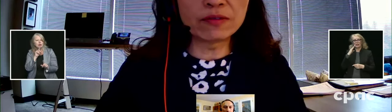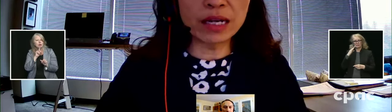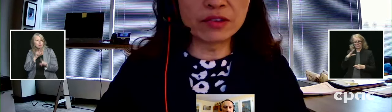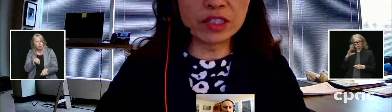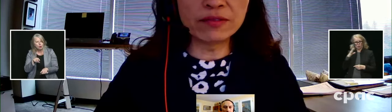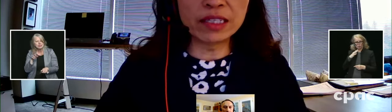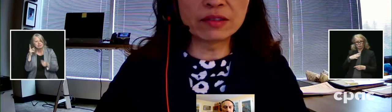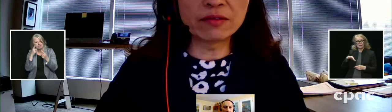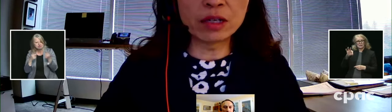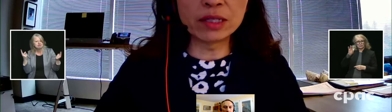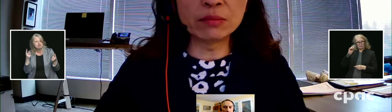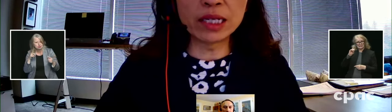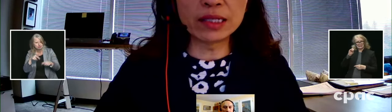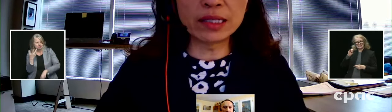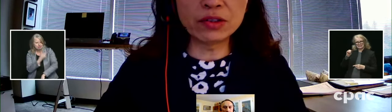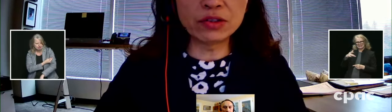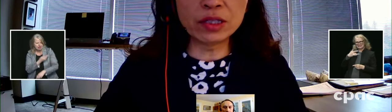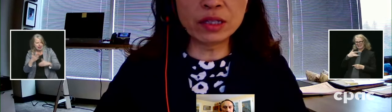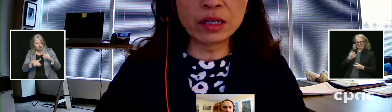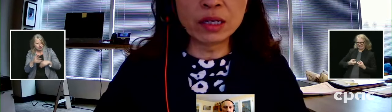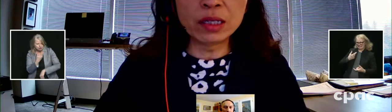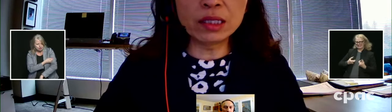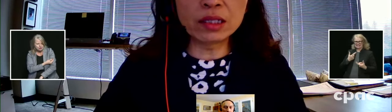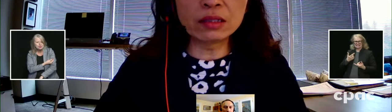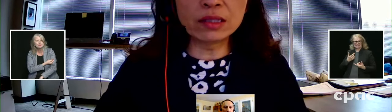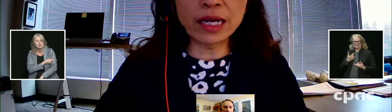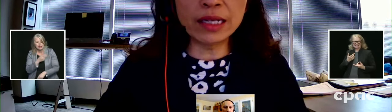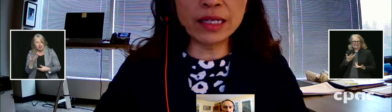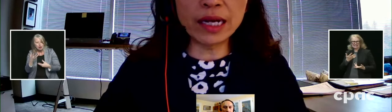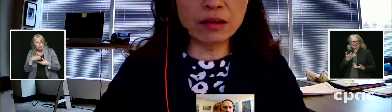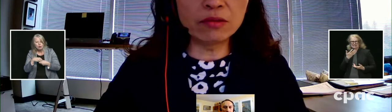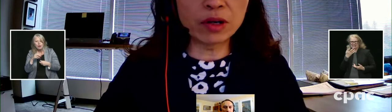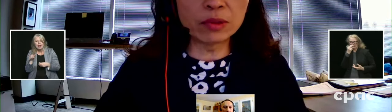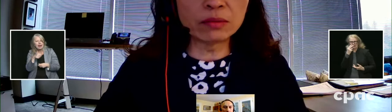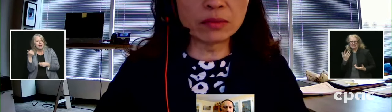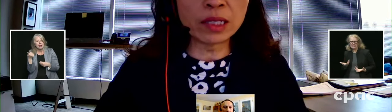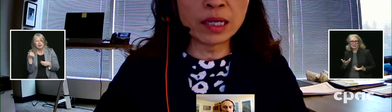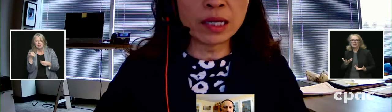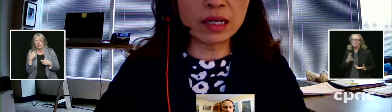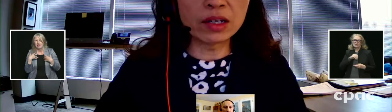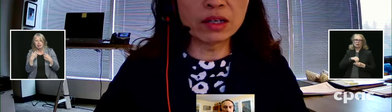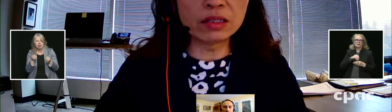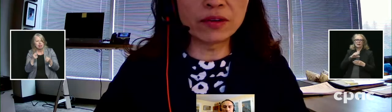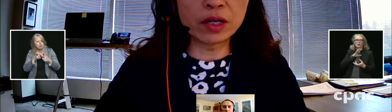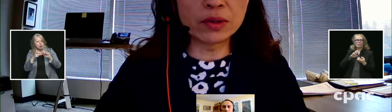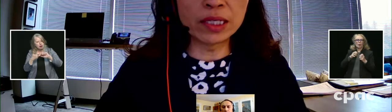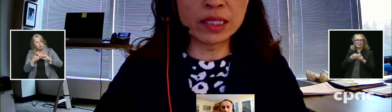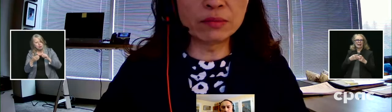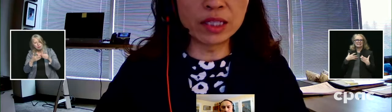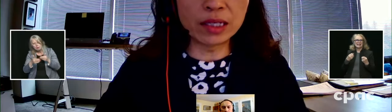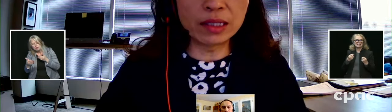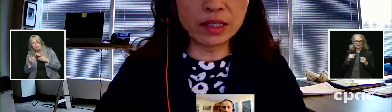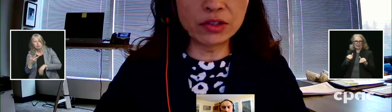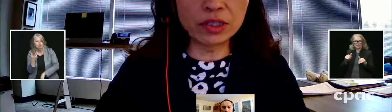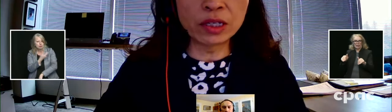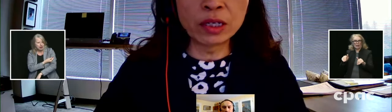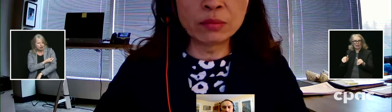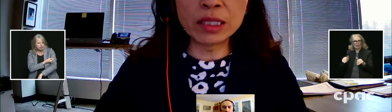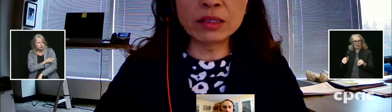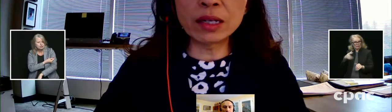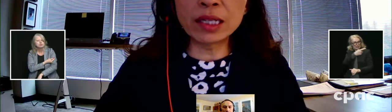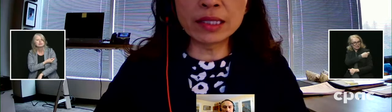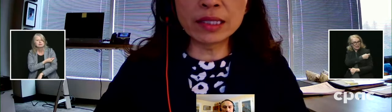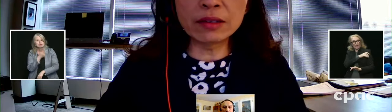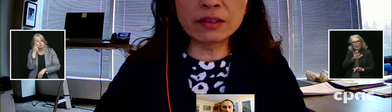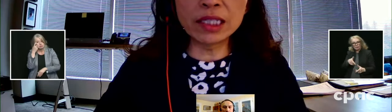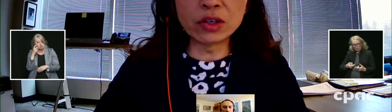of adverse events following immunization. These include any health problems that occurs following immunization, but is